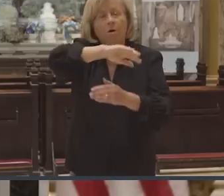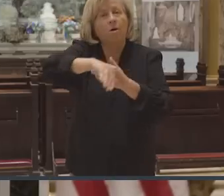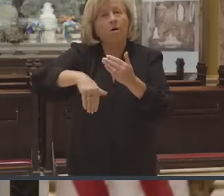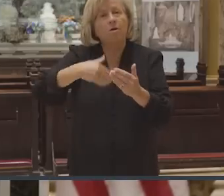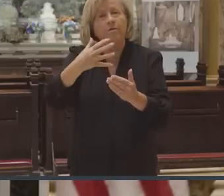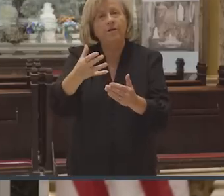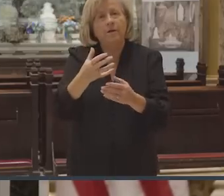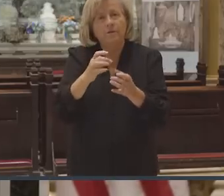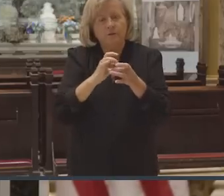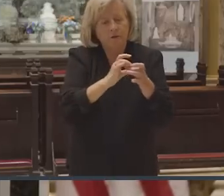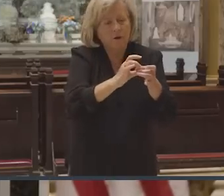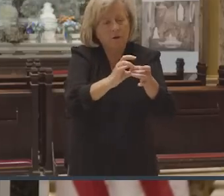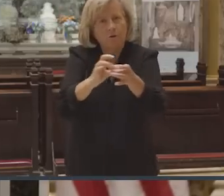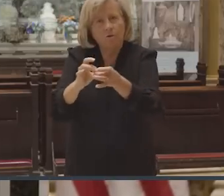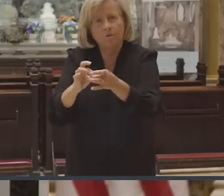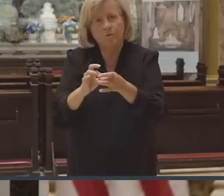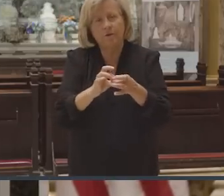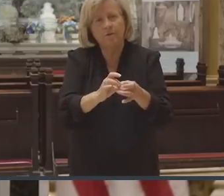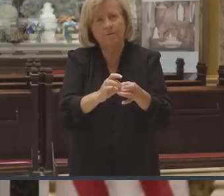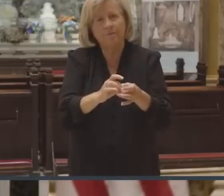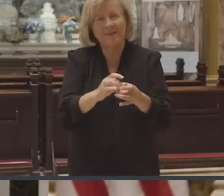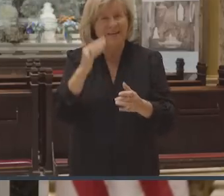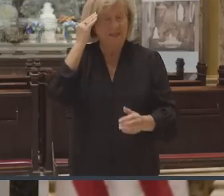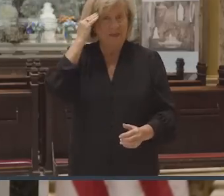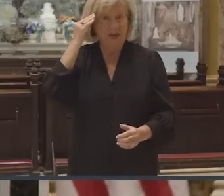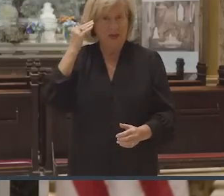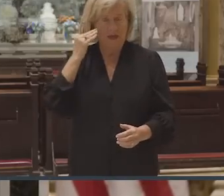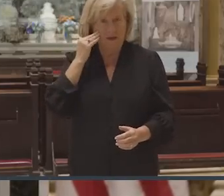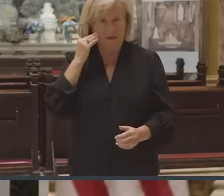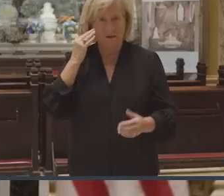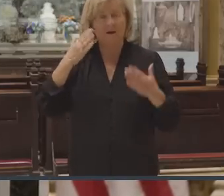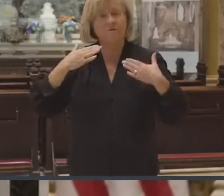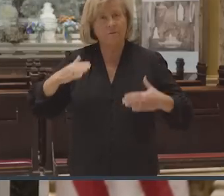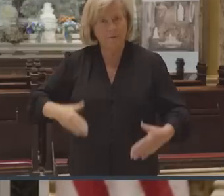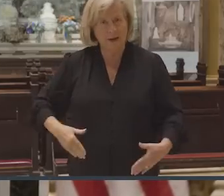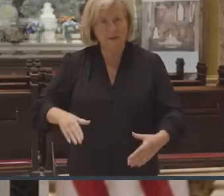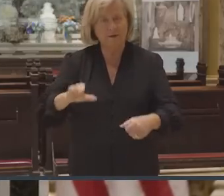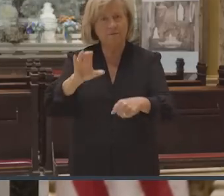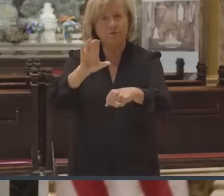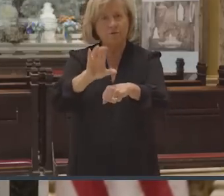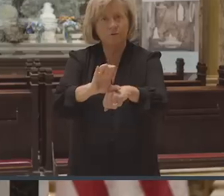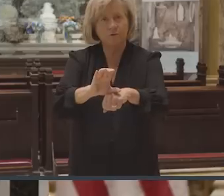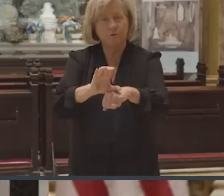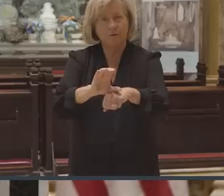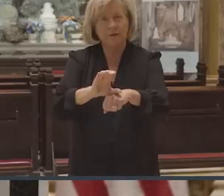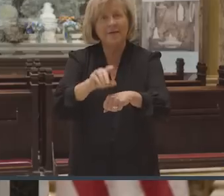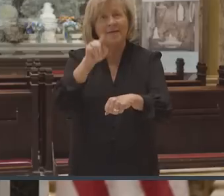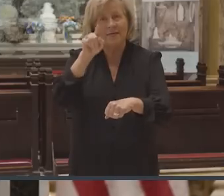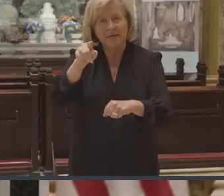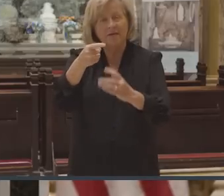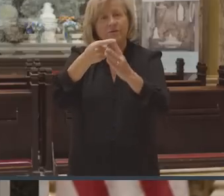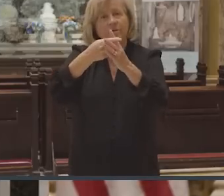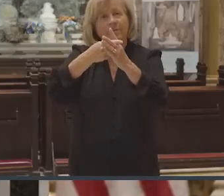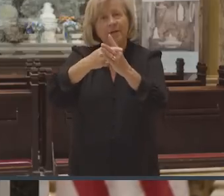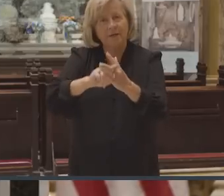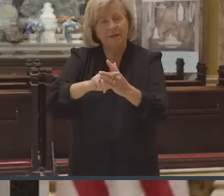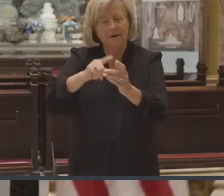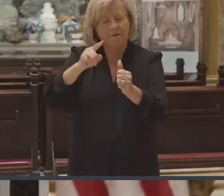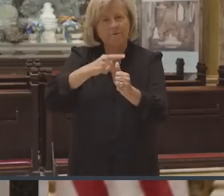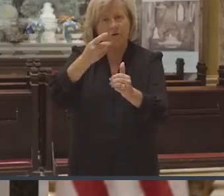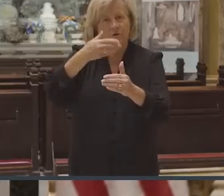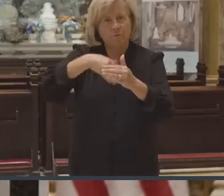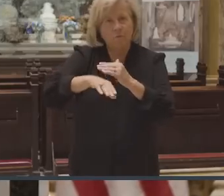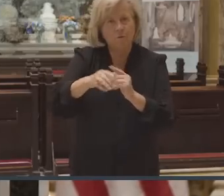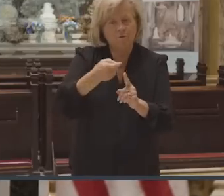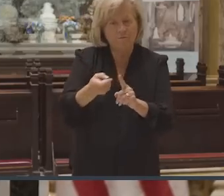hold together. He is the head of the body, the church. He is the beginning, the firstborn